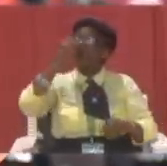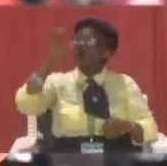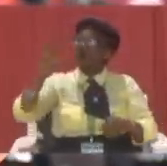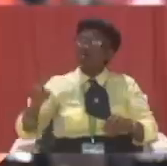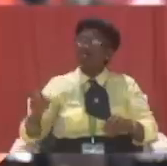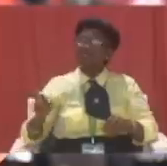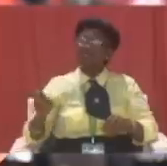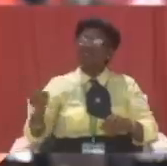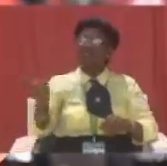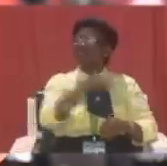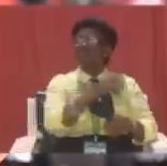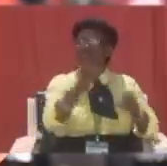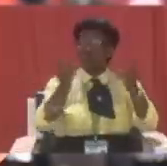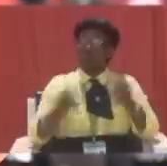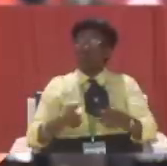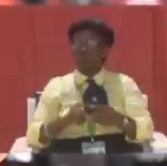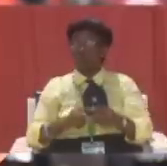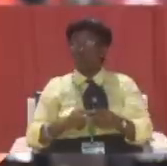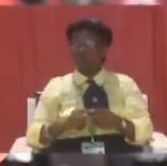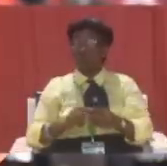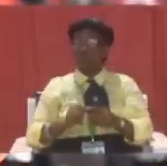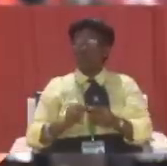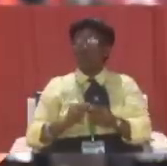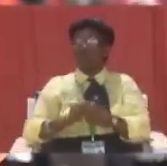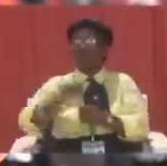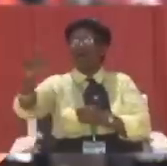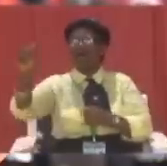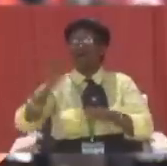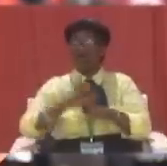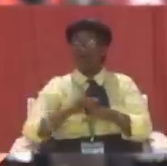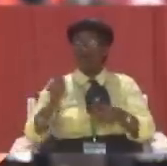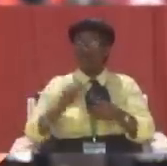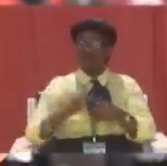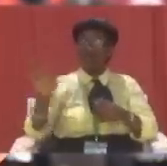be wiped away by the blood of the Lamb.